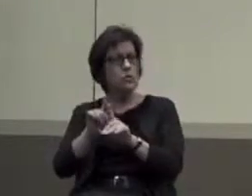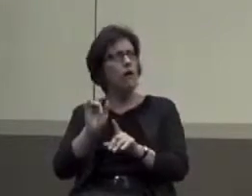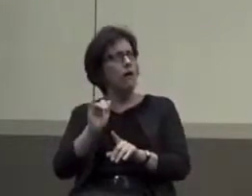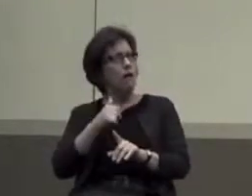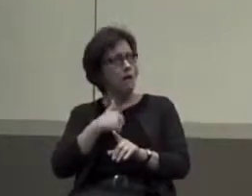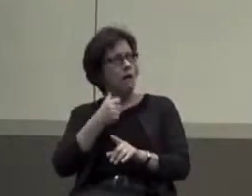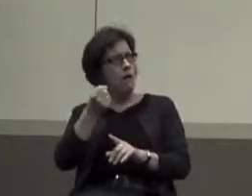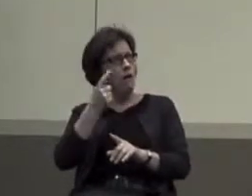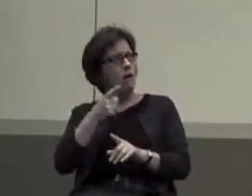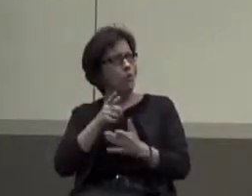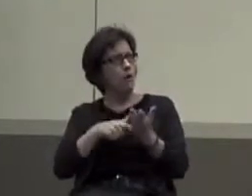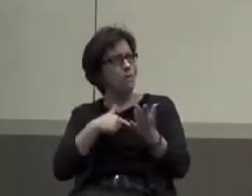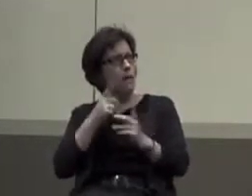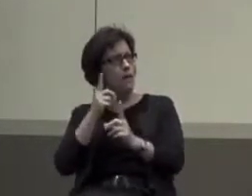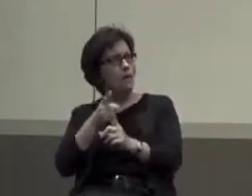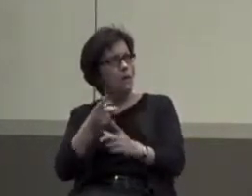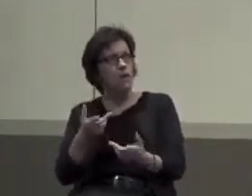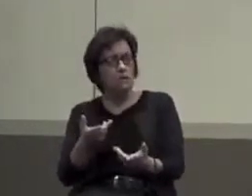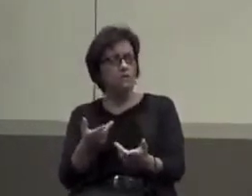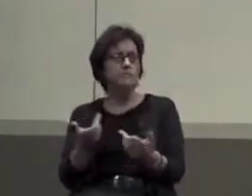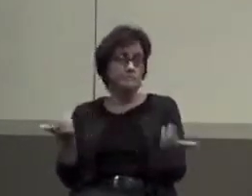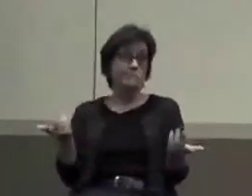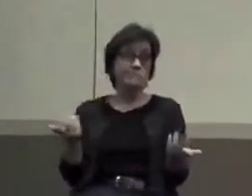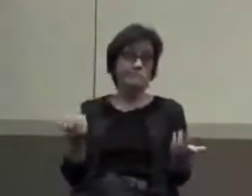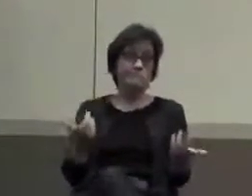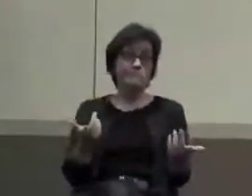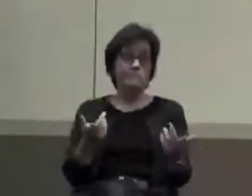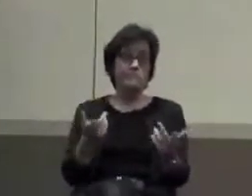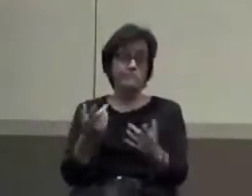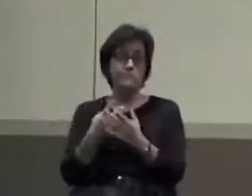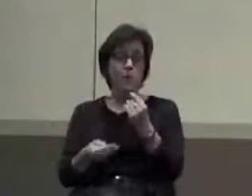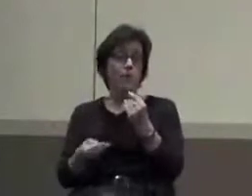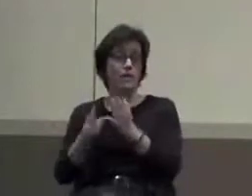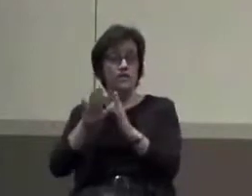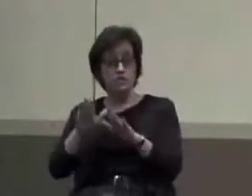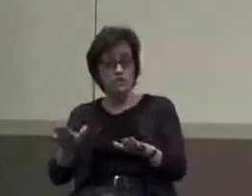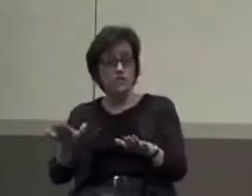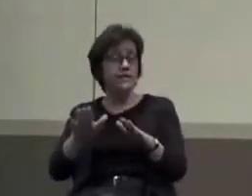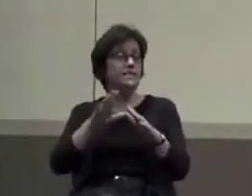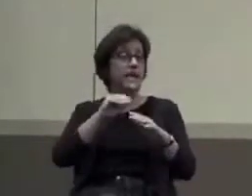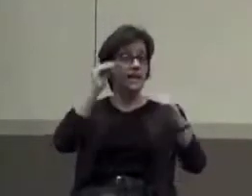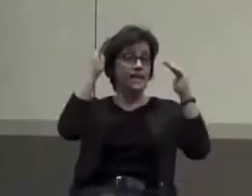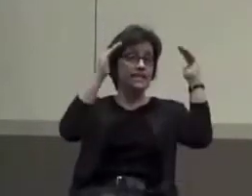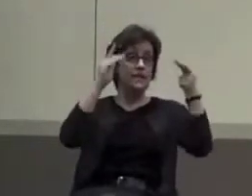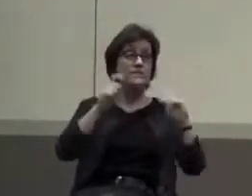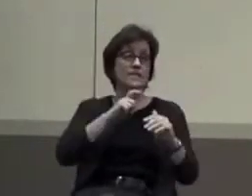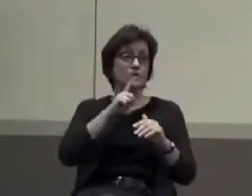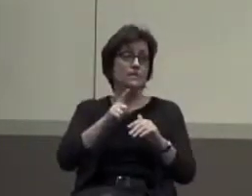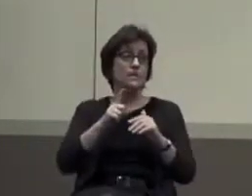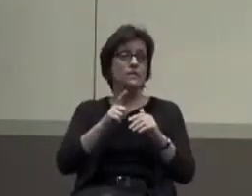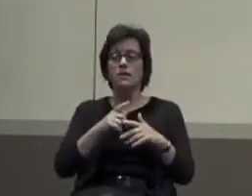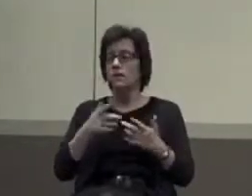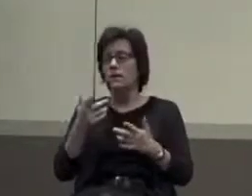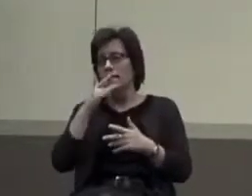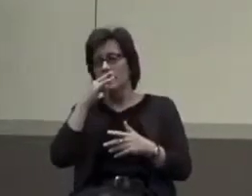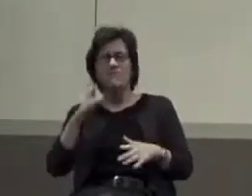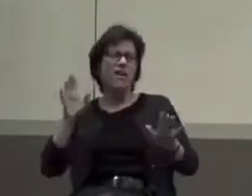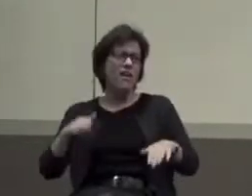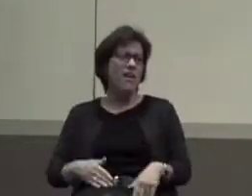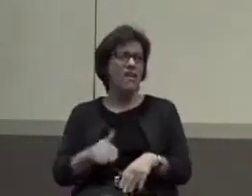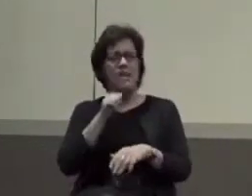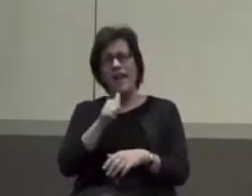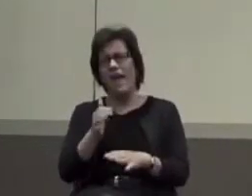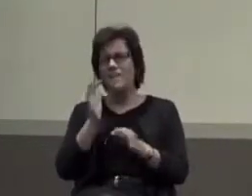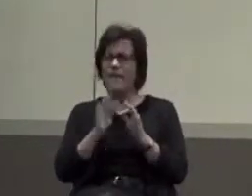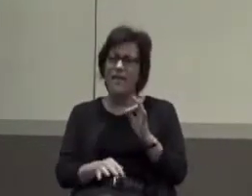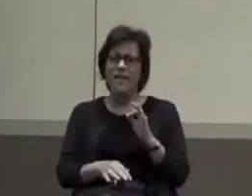trained. That's true too. That's very true. The kids always, it's not fair, but trying to understand what fair means.